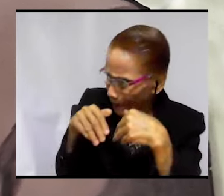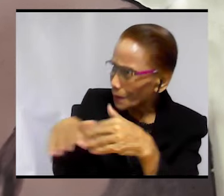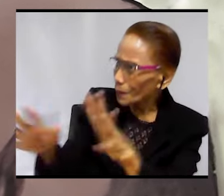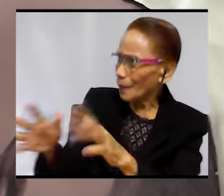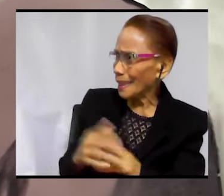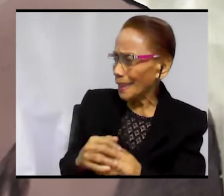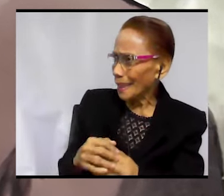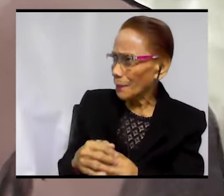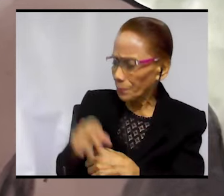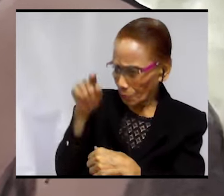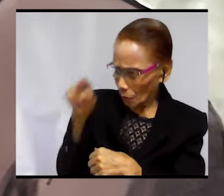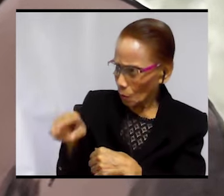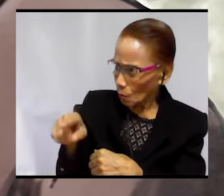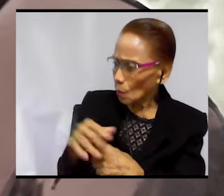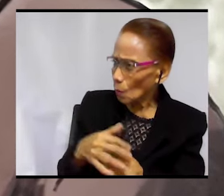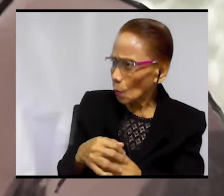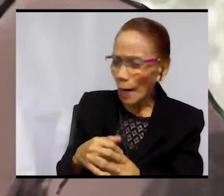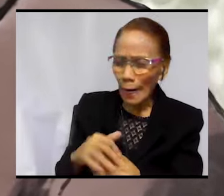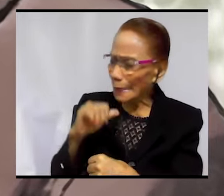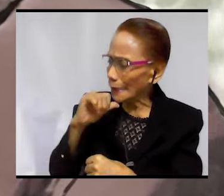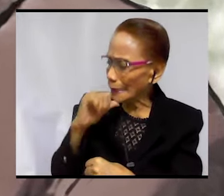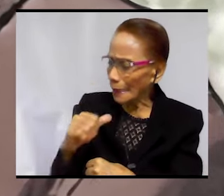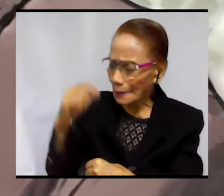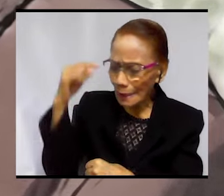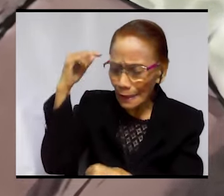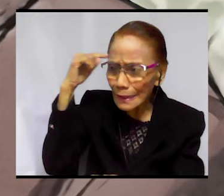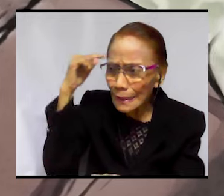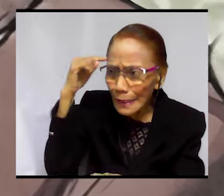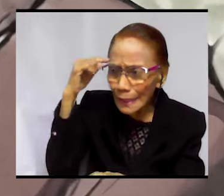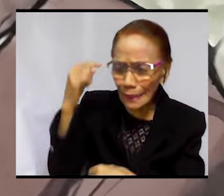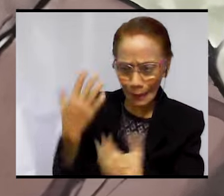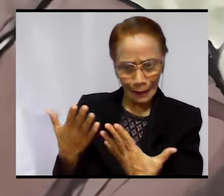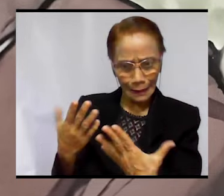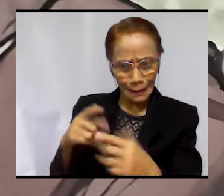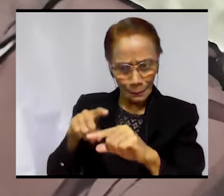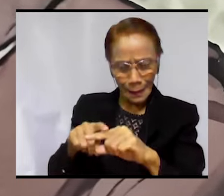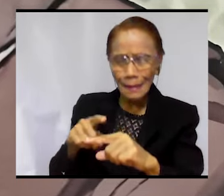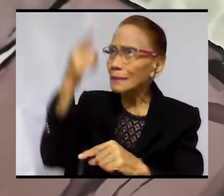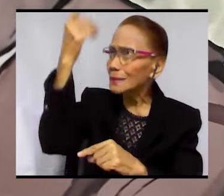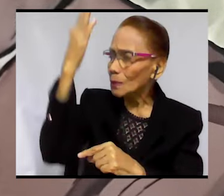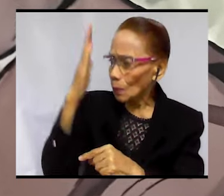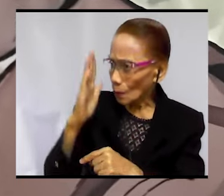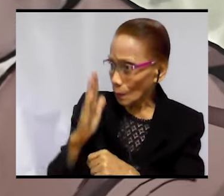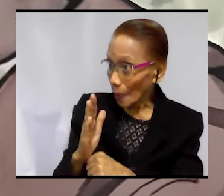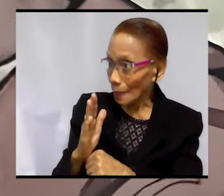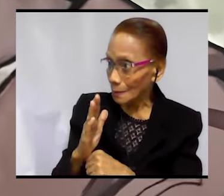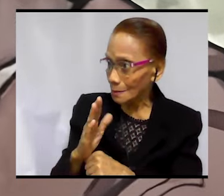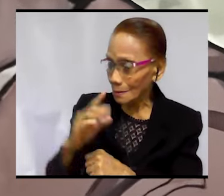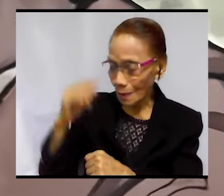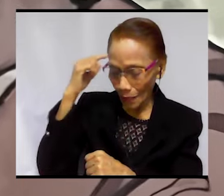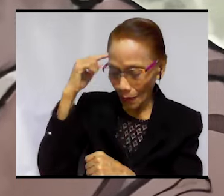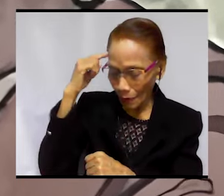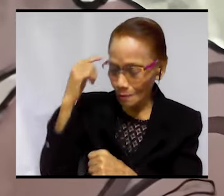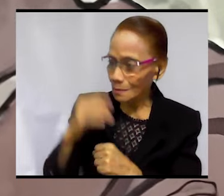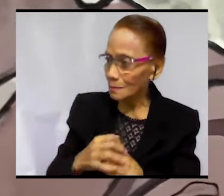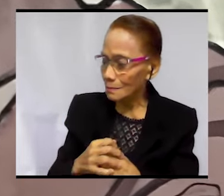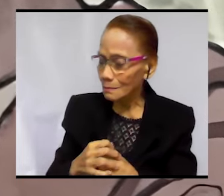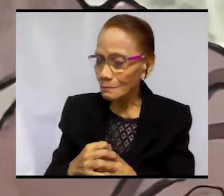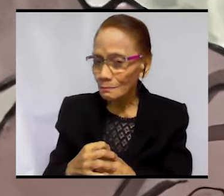No, you are not thinking according to God's